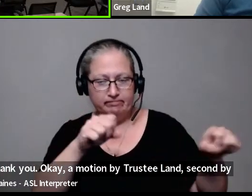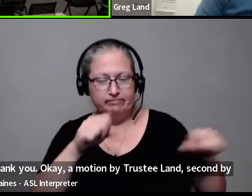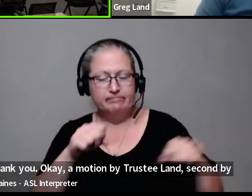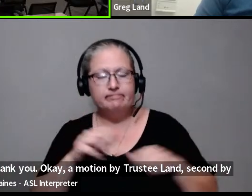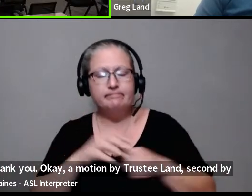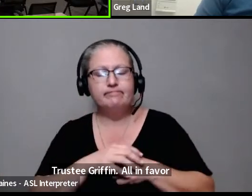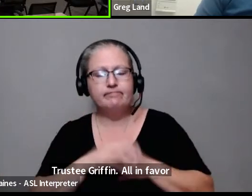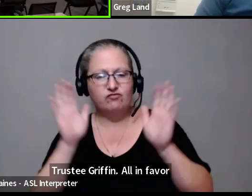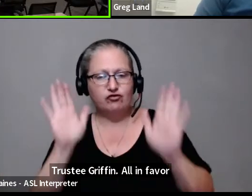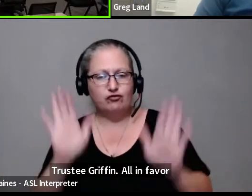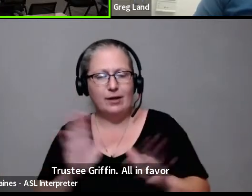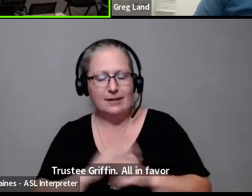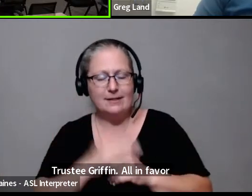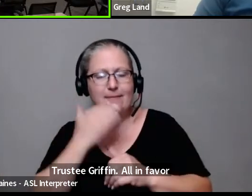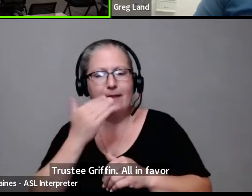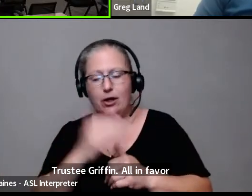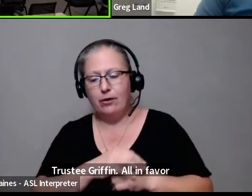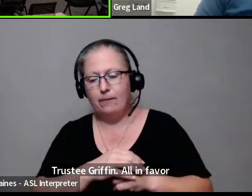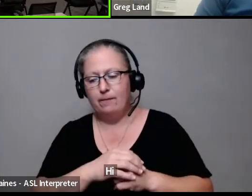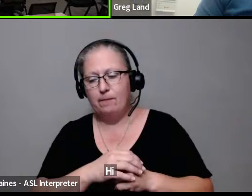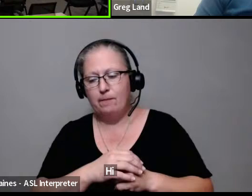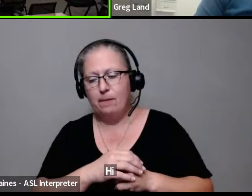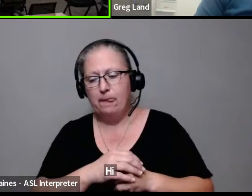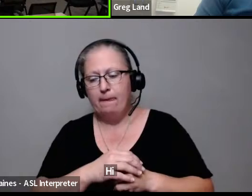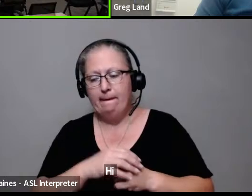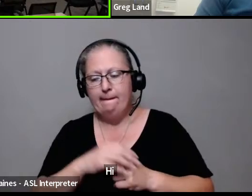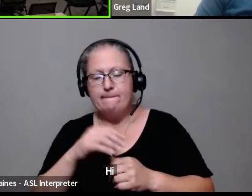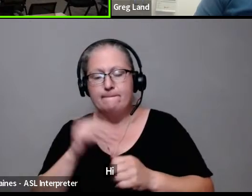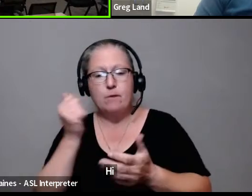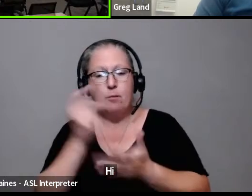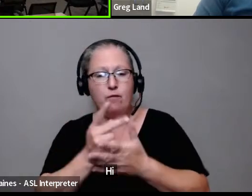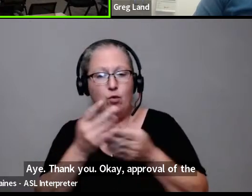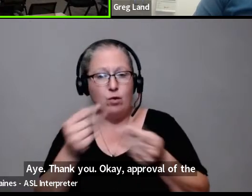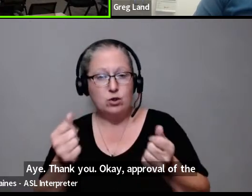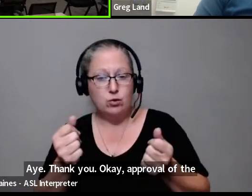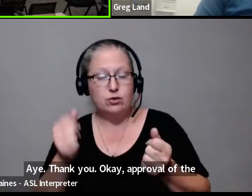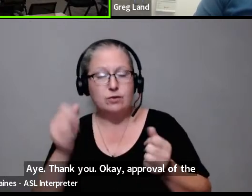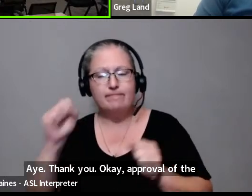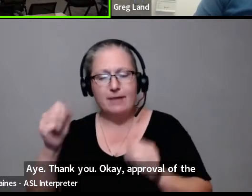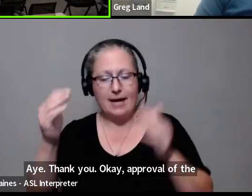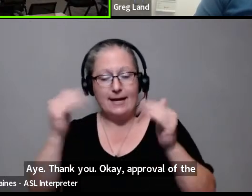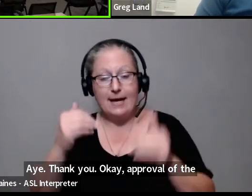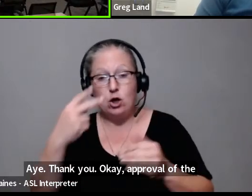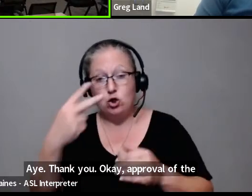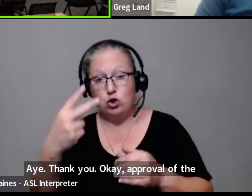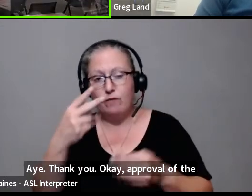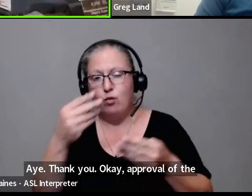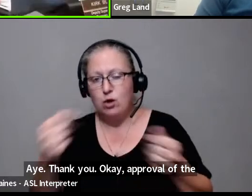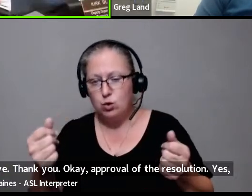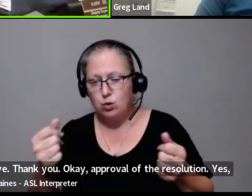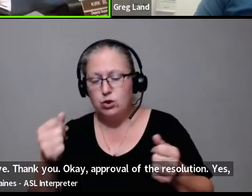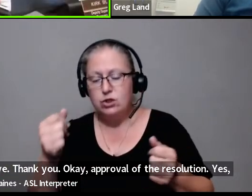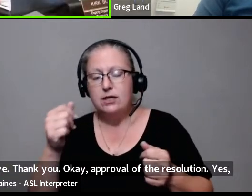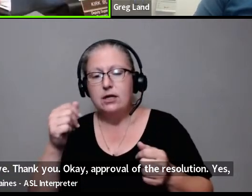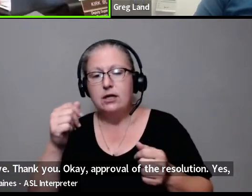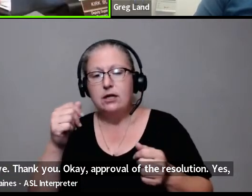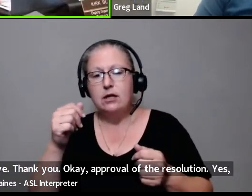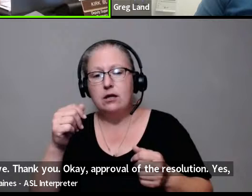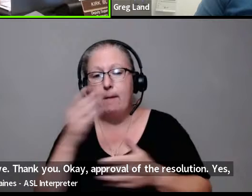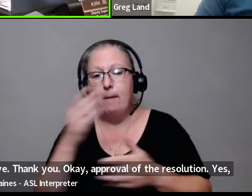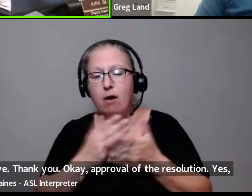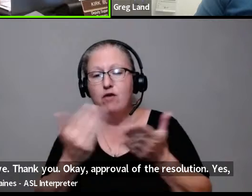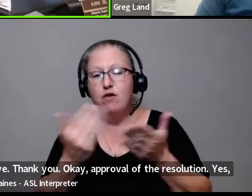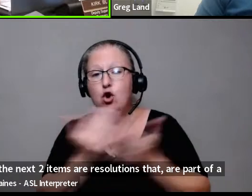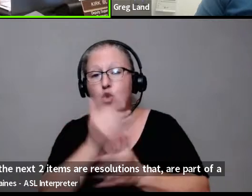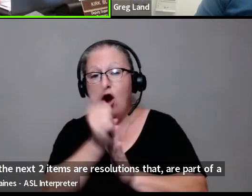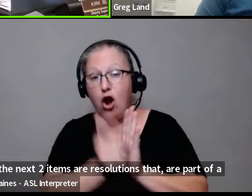Aye. Great. Thank you. Okay, approval of the resolution. Yes, the next two items are resolutions that are part of a new